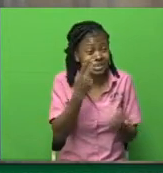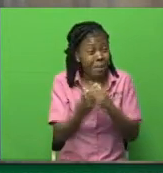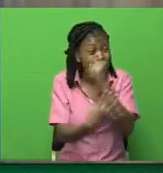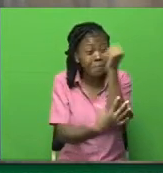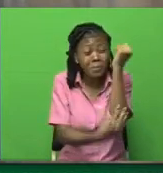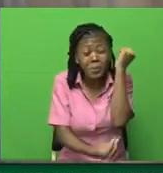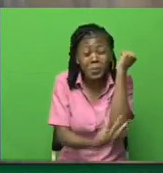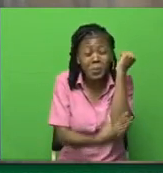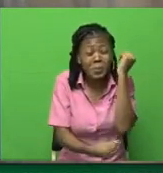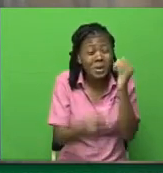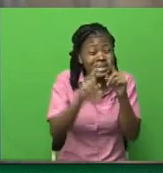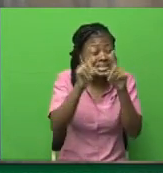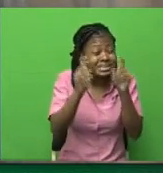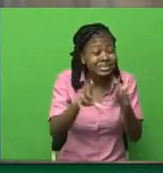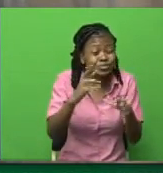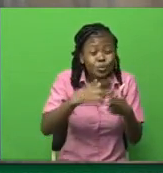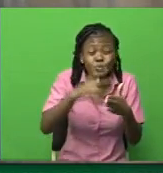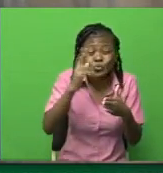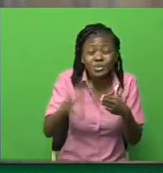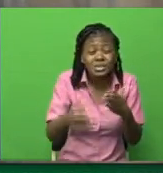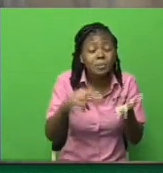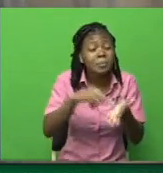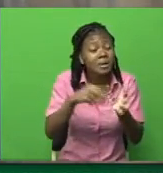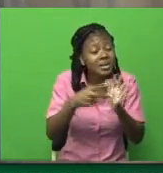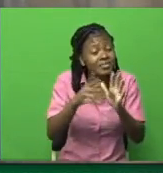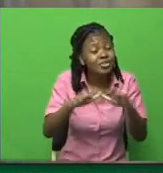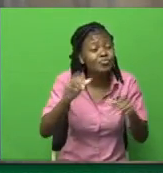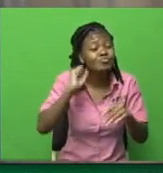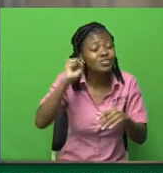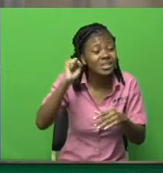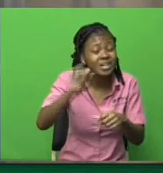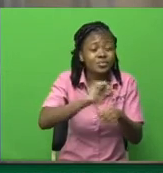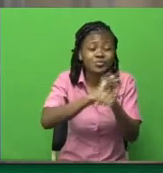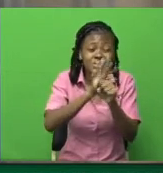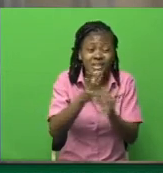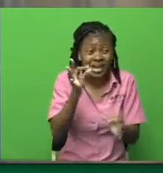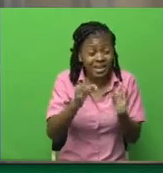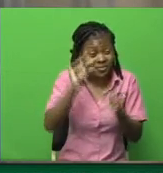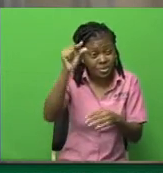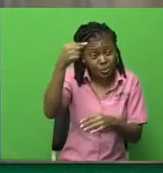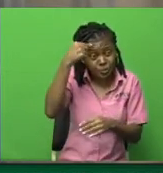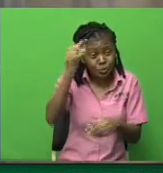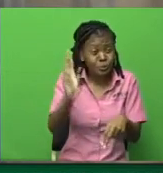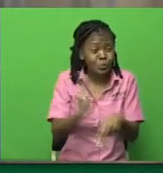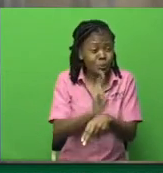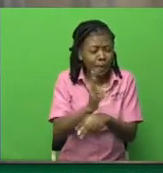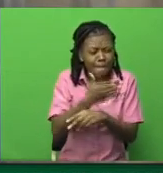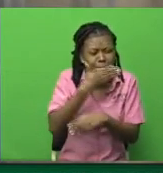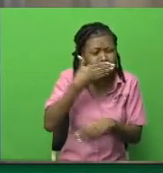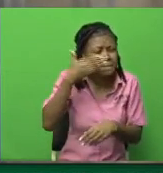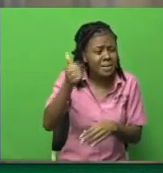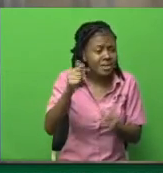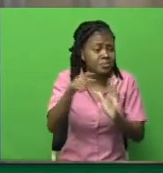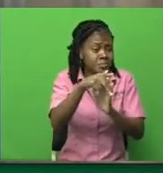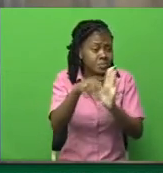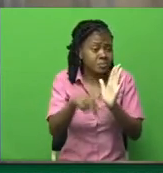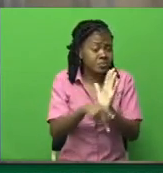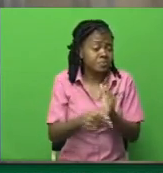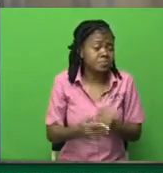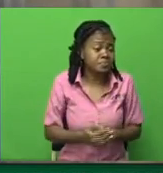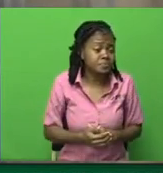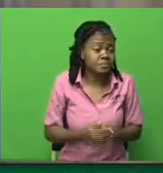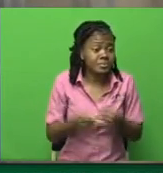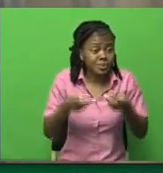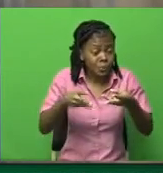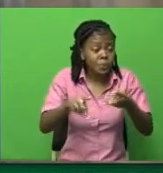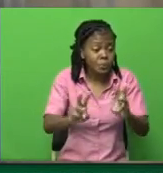caught and rectified before the exams if the government had used a data driven policy approach that is if Government